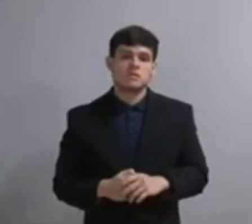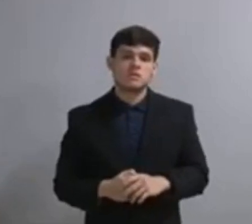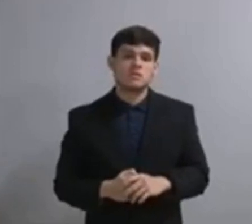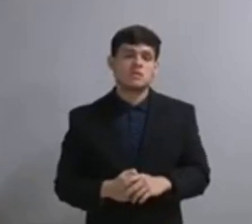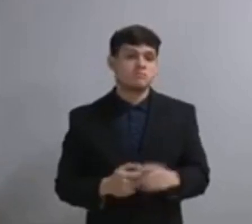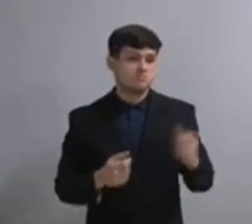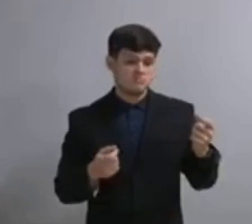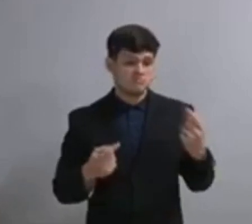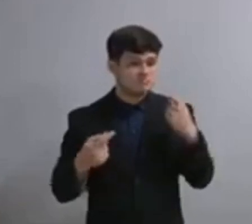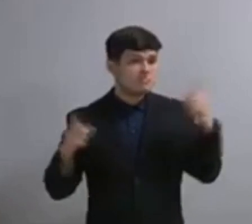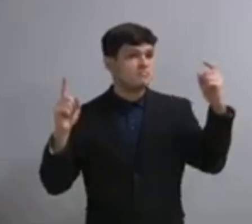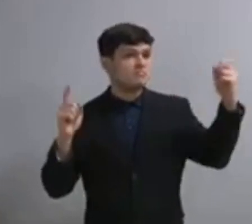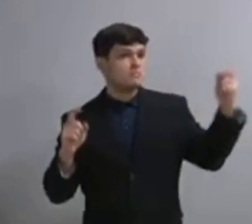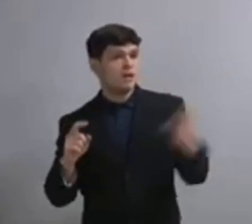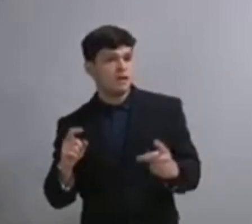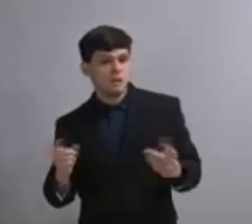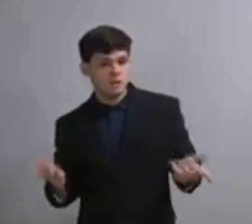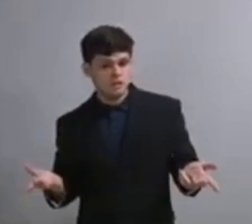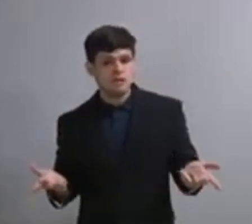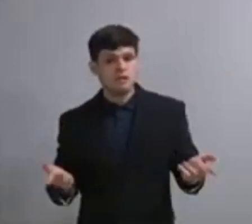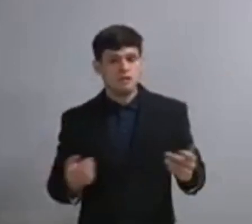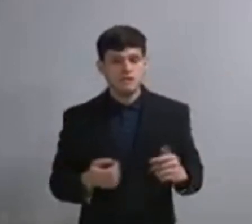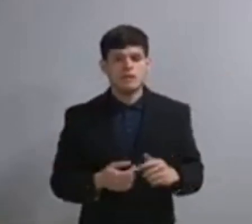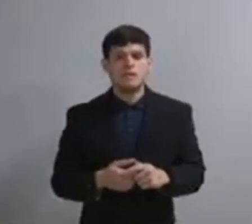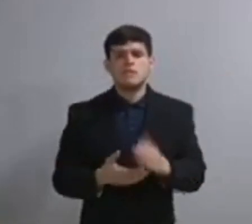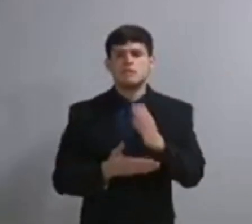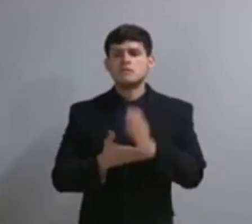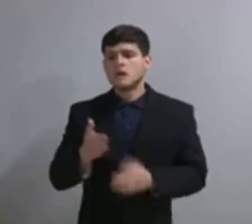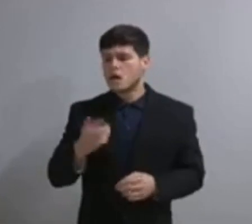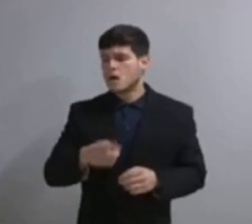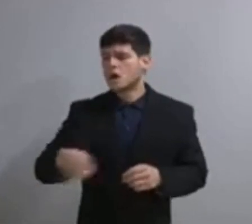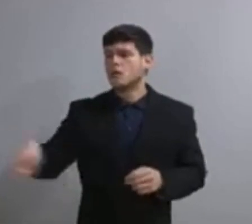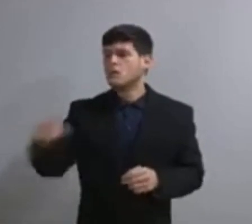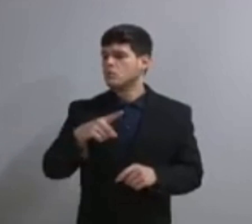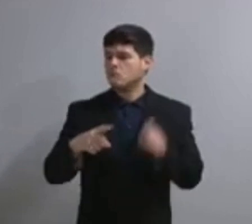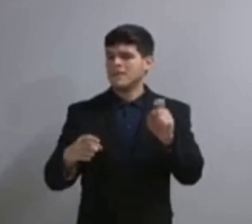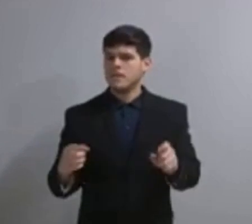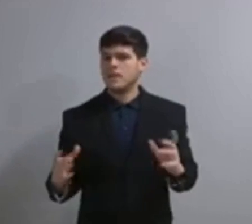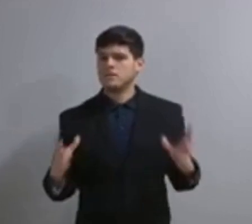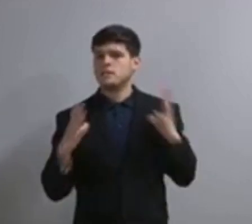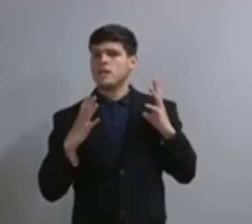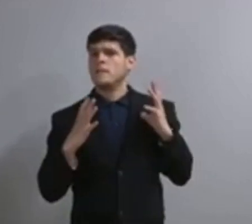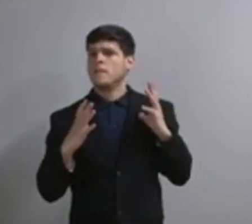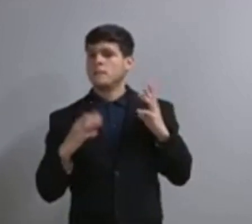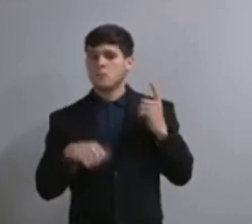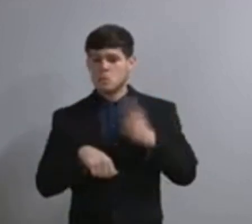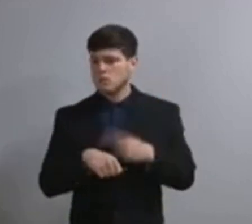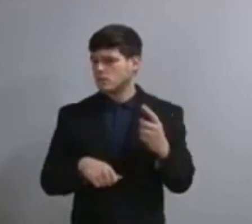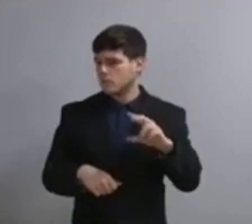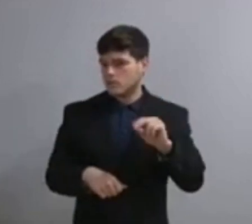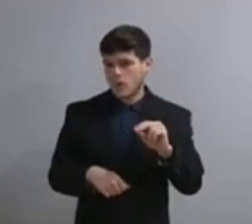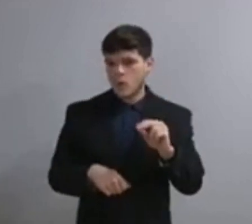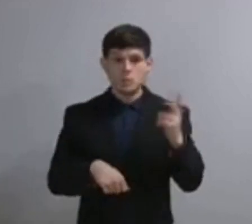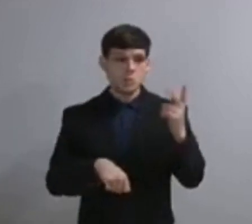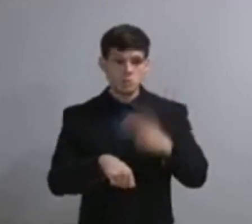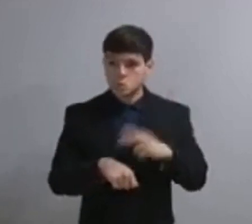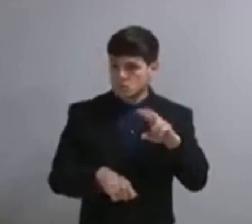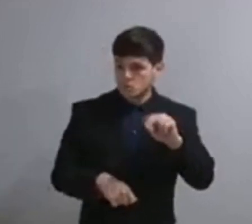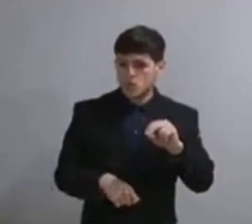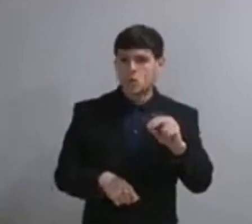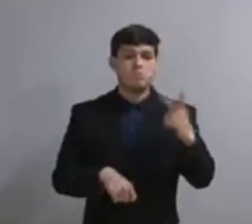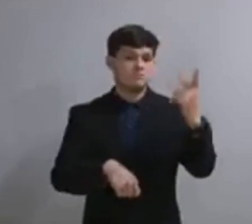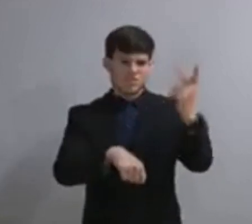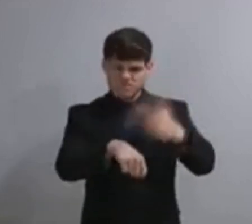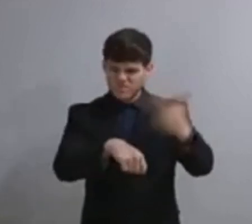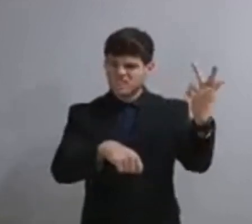You made it back. There were a couple of you who needed time away not once, not twice, but